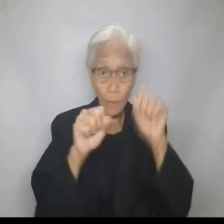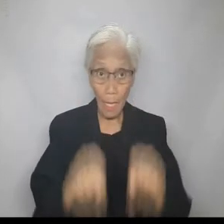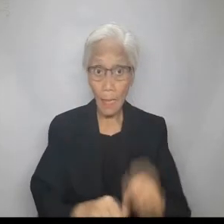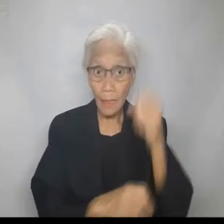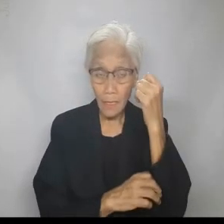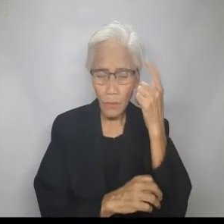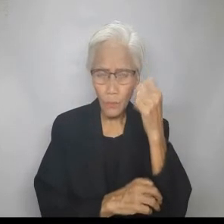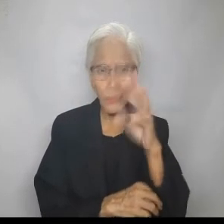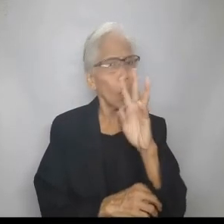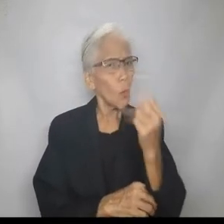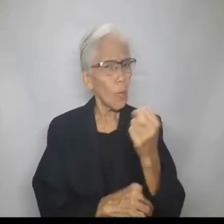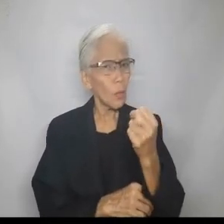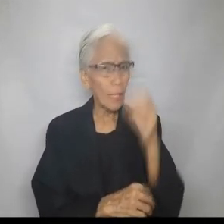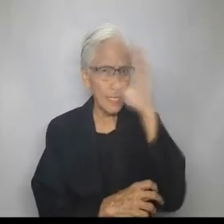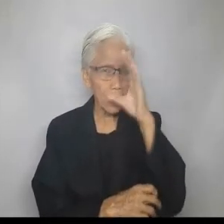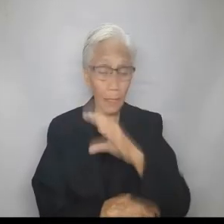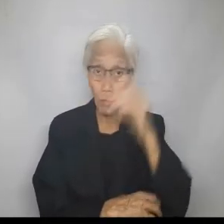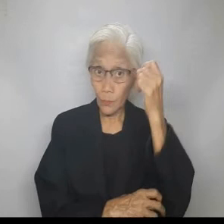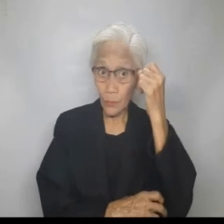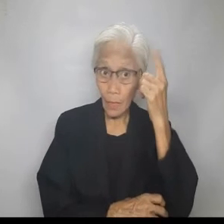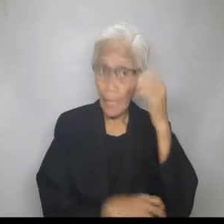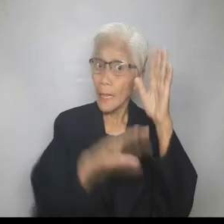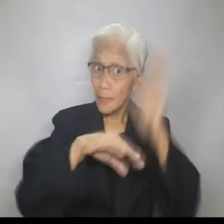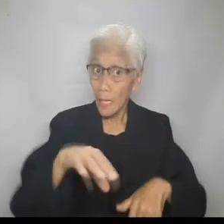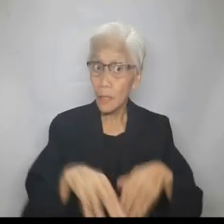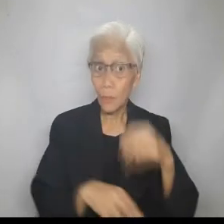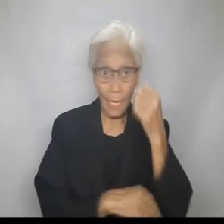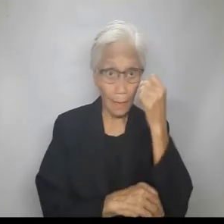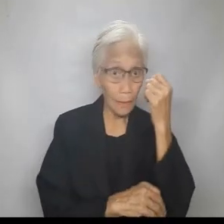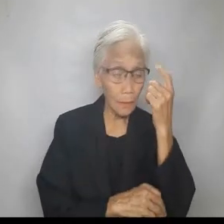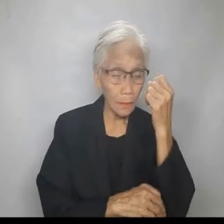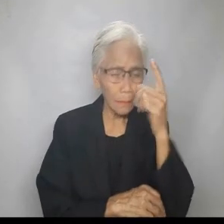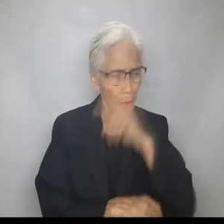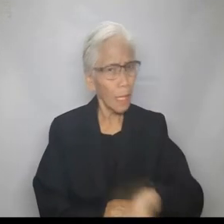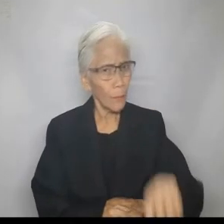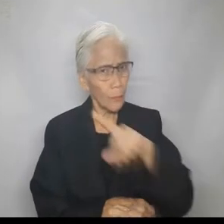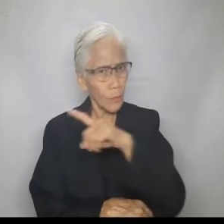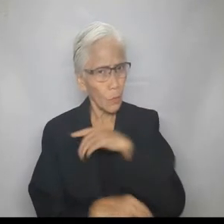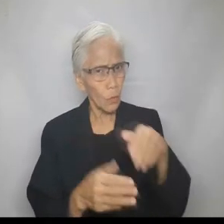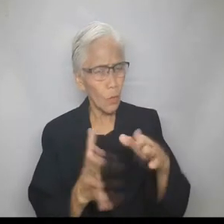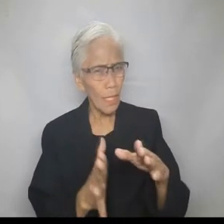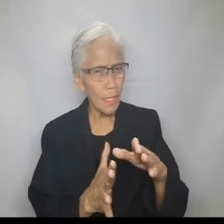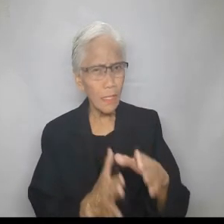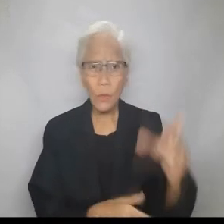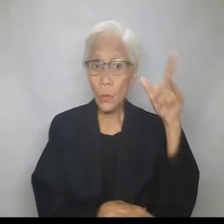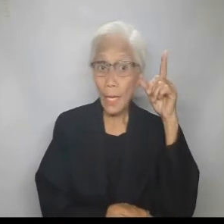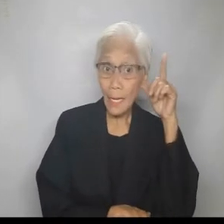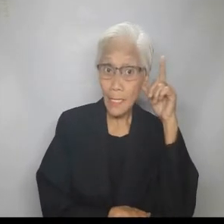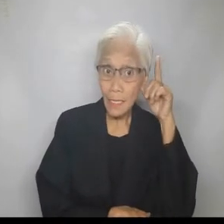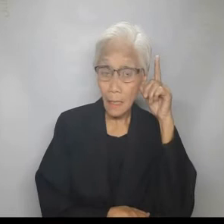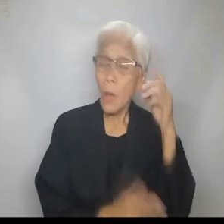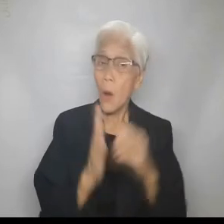be understood. When we seek to understand rather than be understood, our modus operandi will be